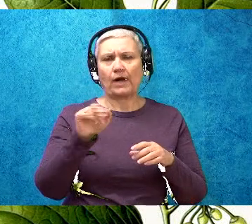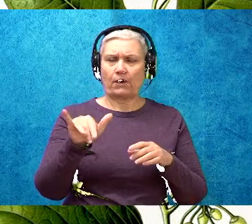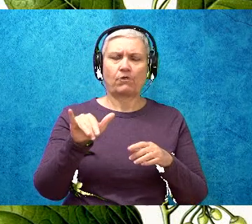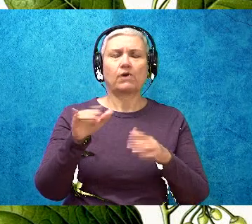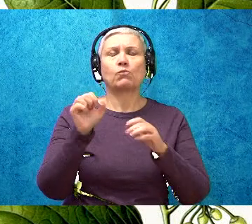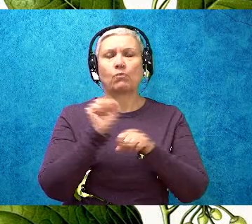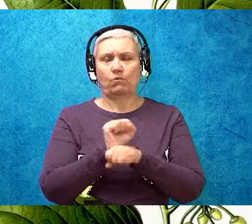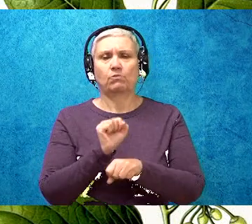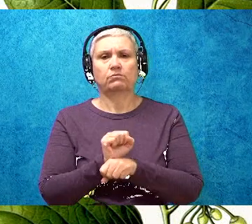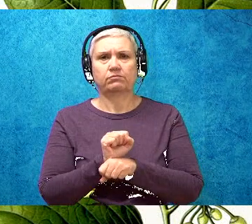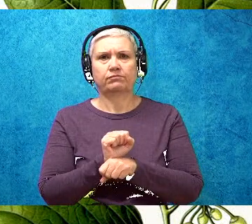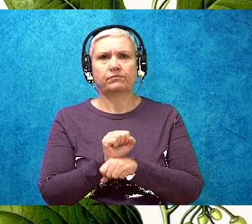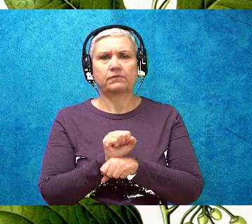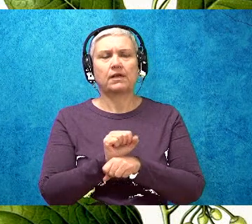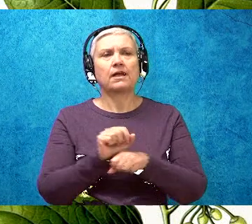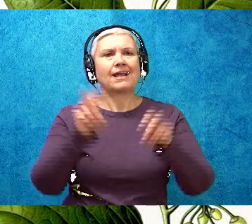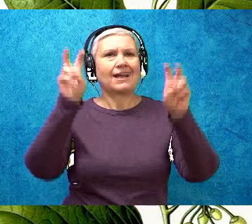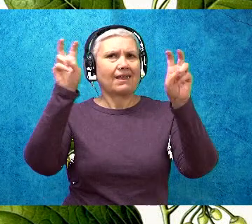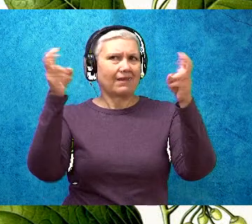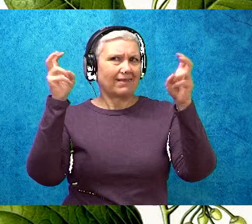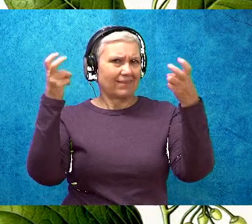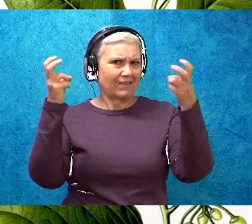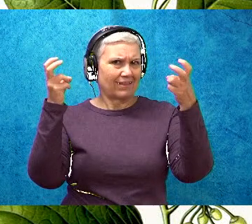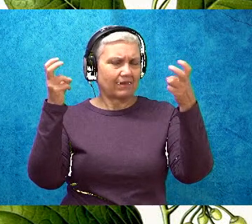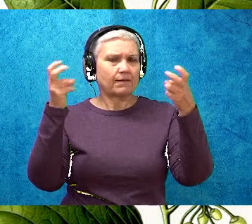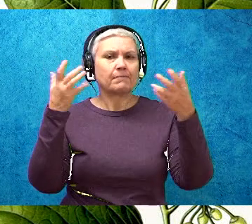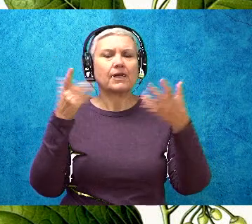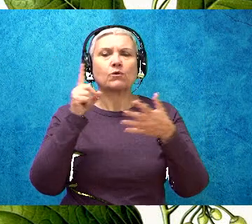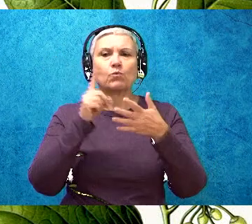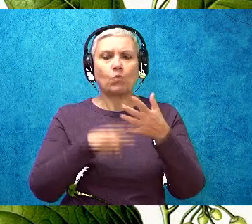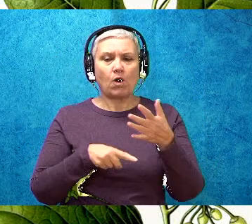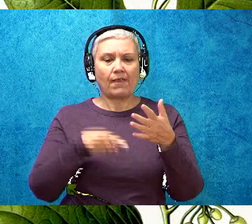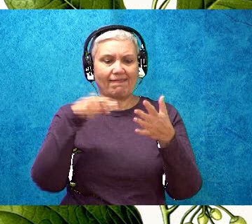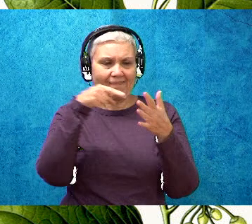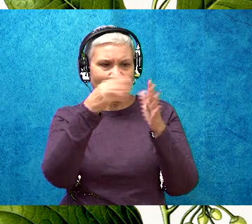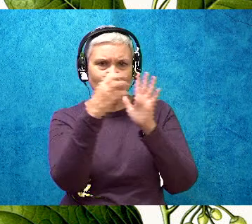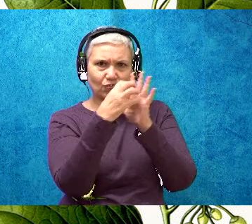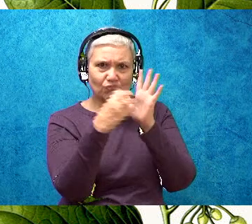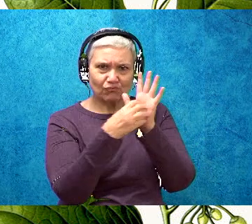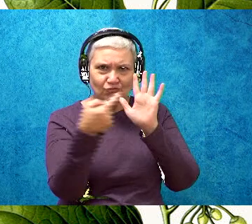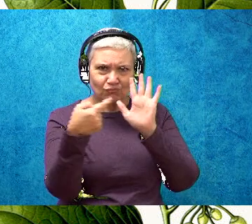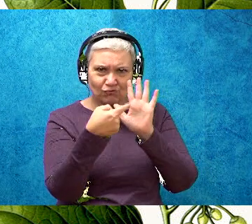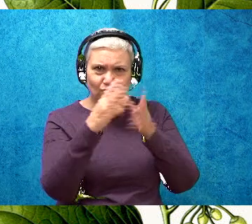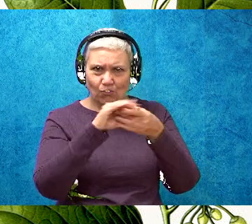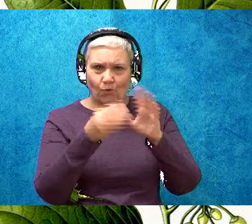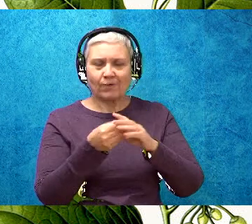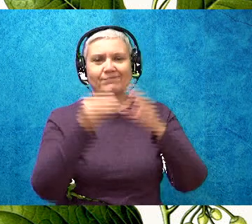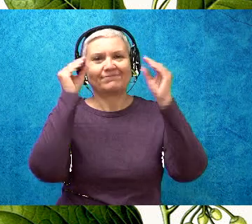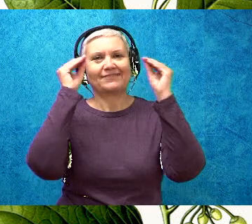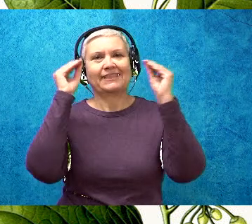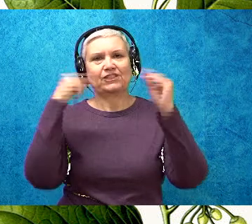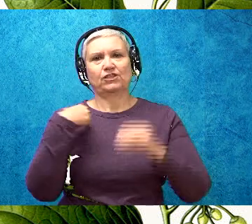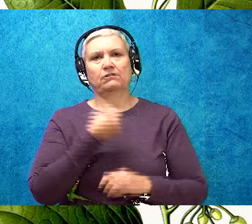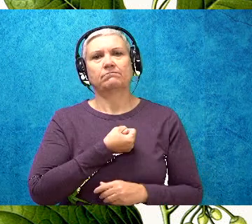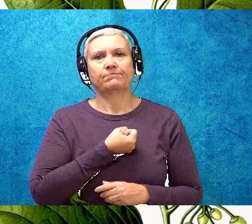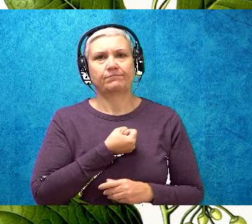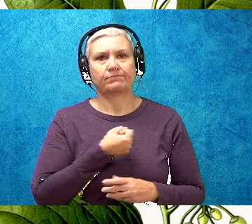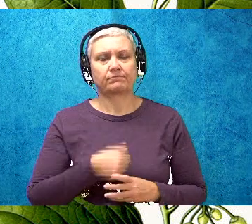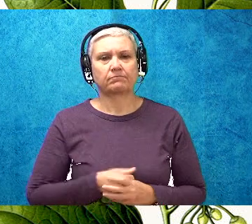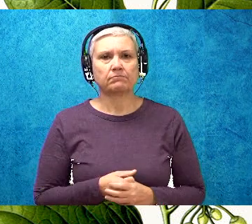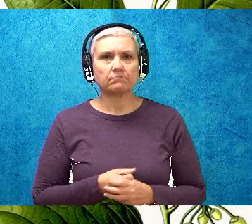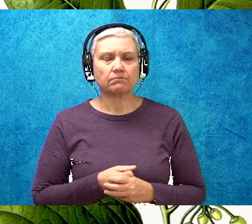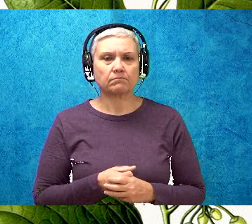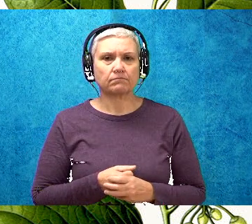Theme is what the story teaches the readers. Now, can you only find this in a piece of written